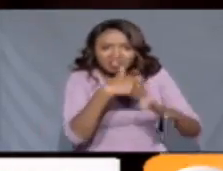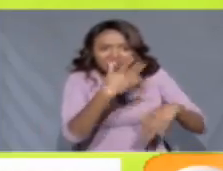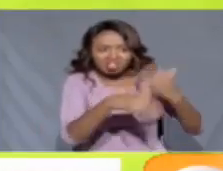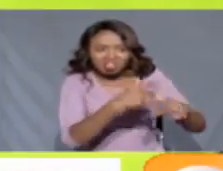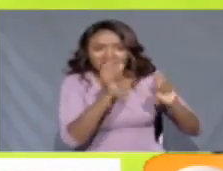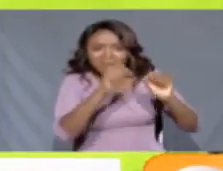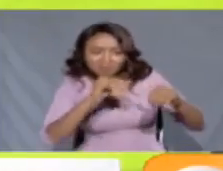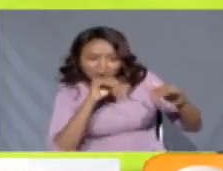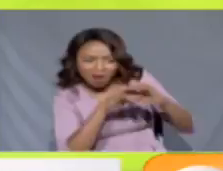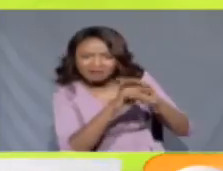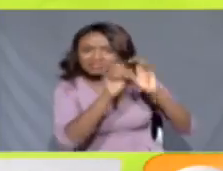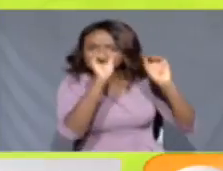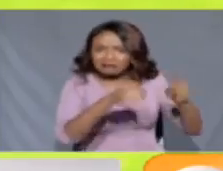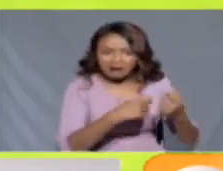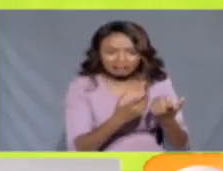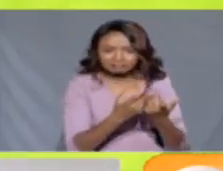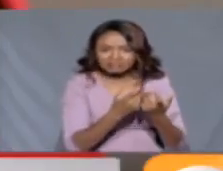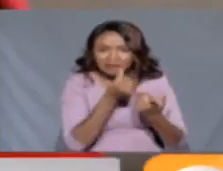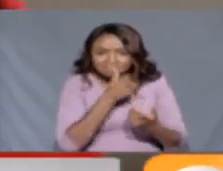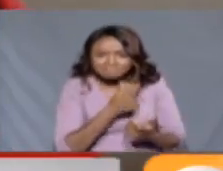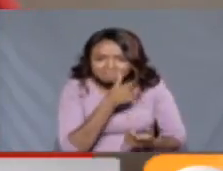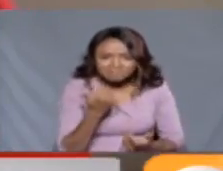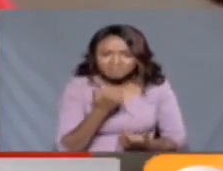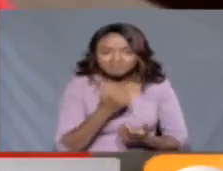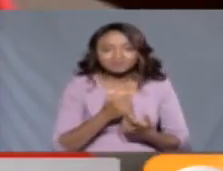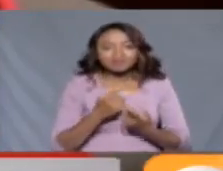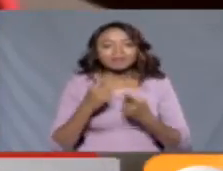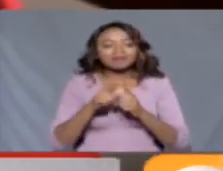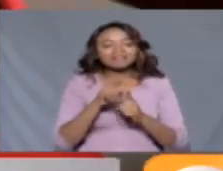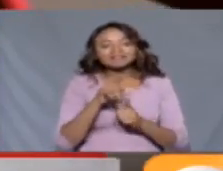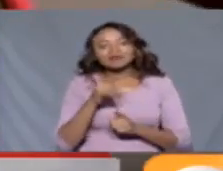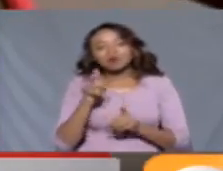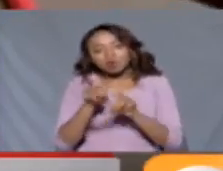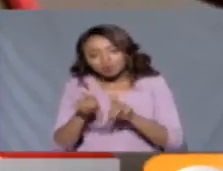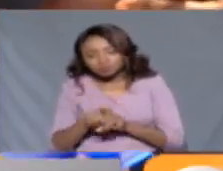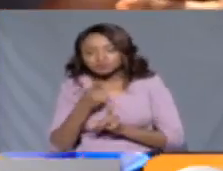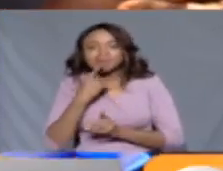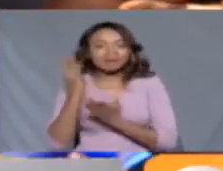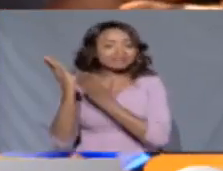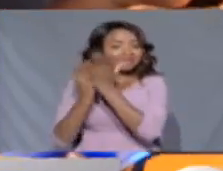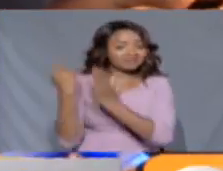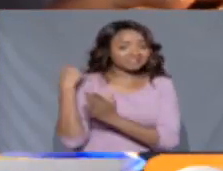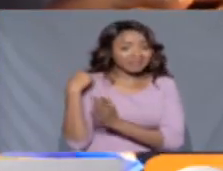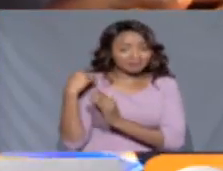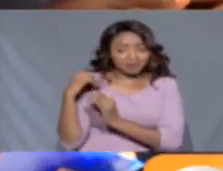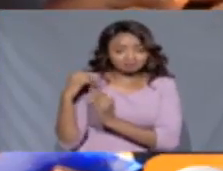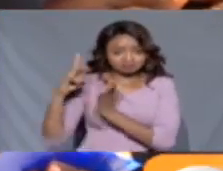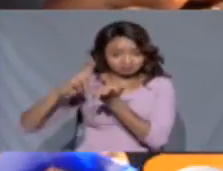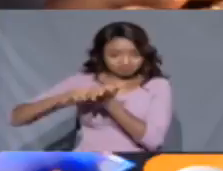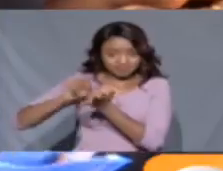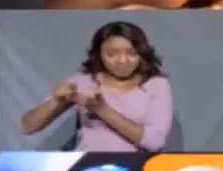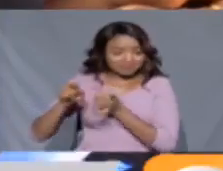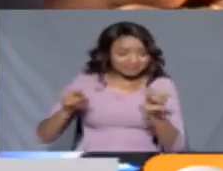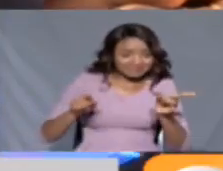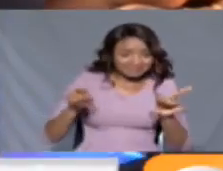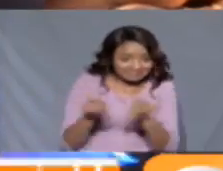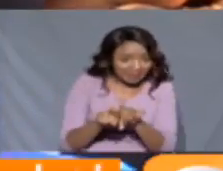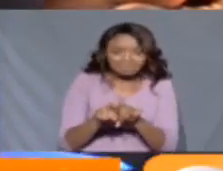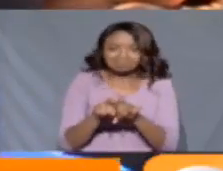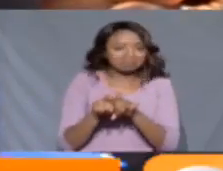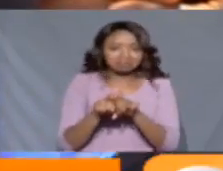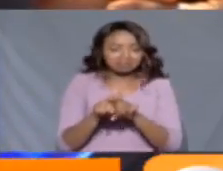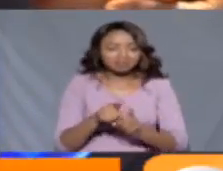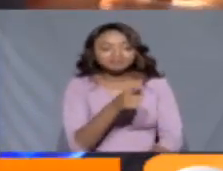individuals. Government also insisting the process was different from the Huduma number registration. The enumerators cannot change